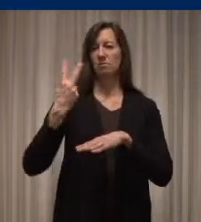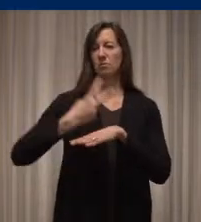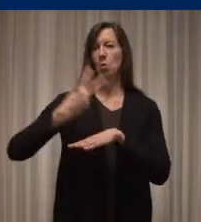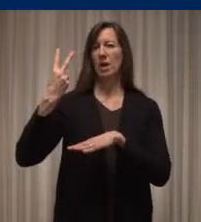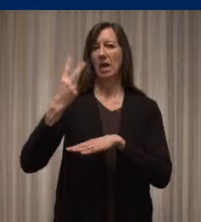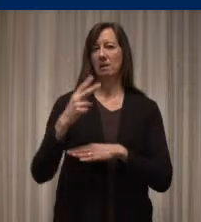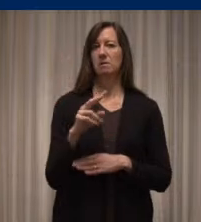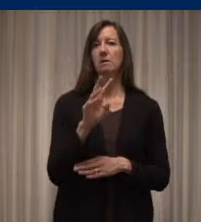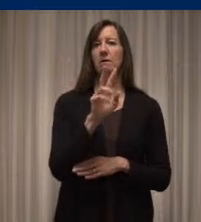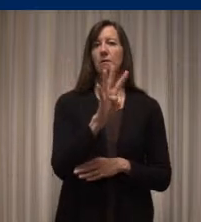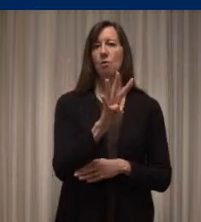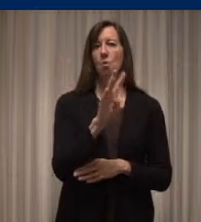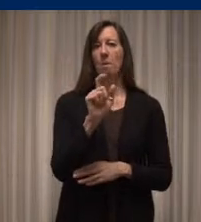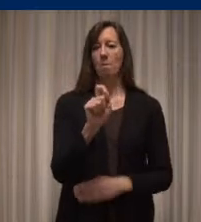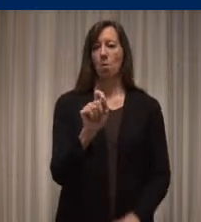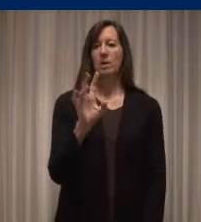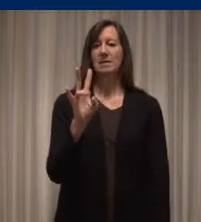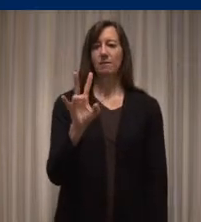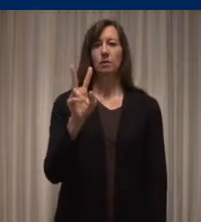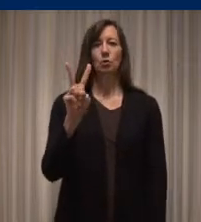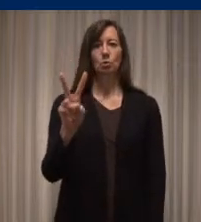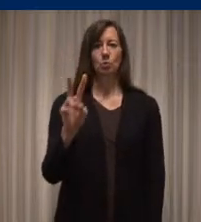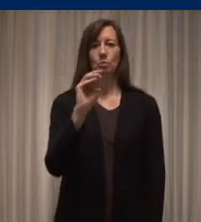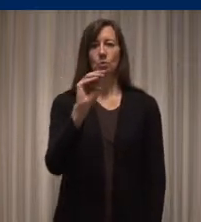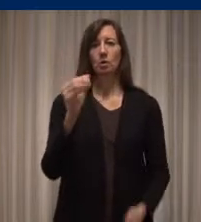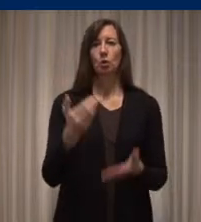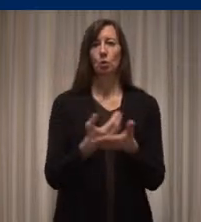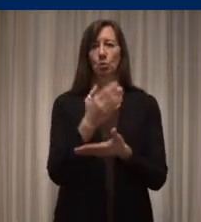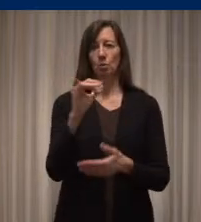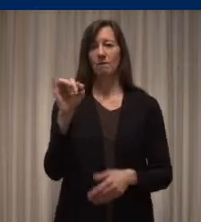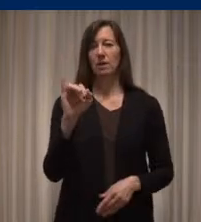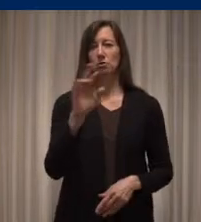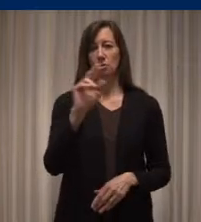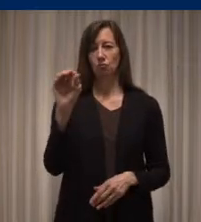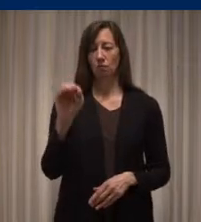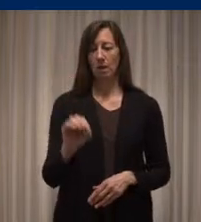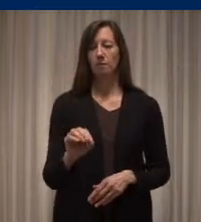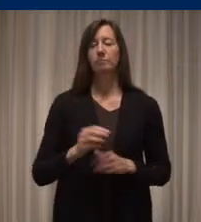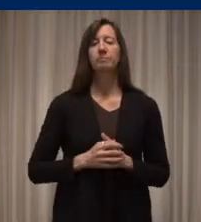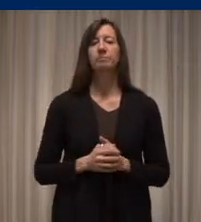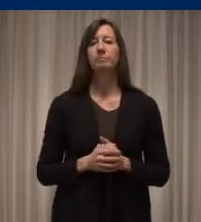4.72% new infection rate. The numbers behind that, we tested